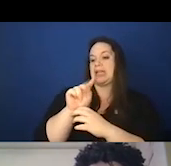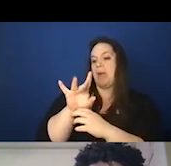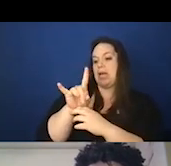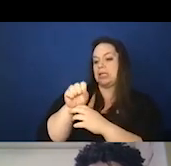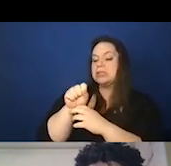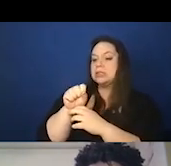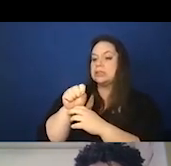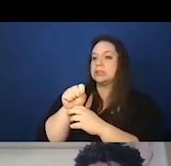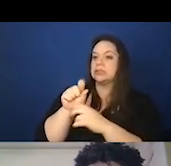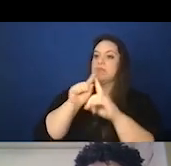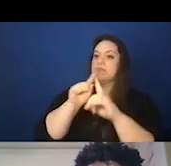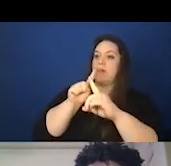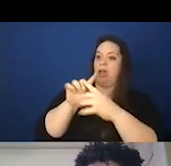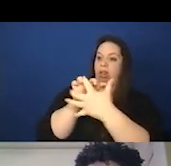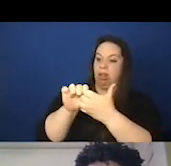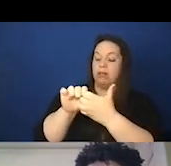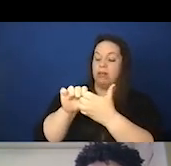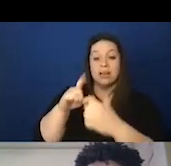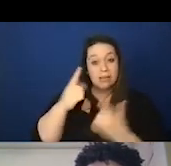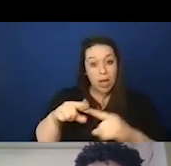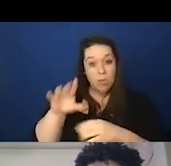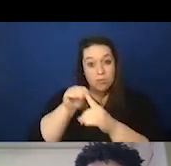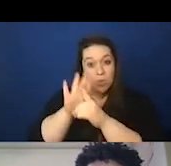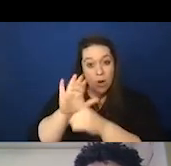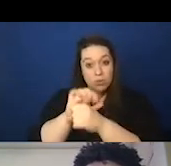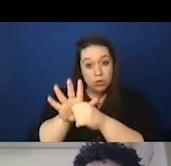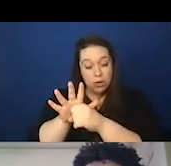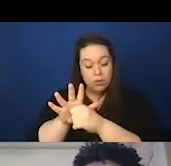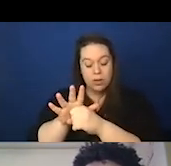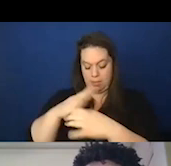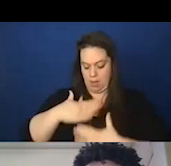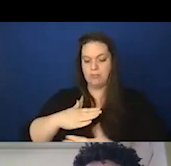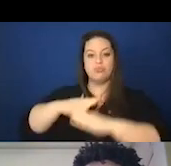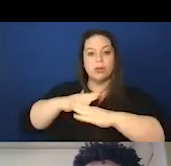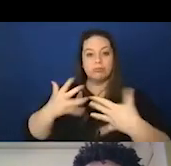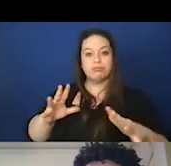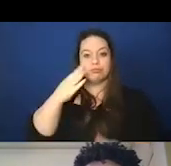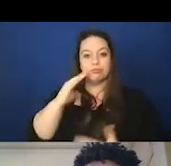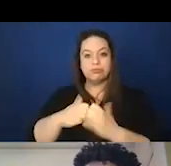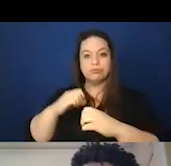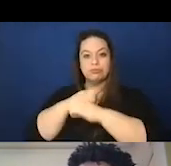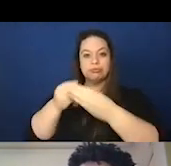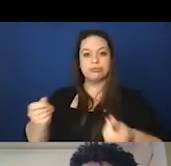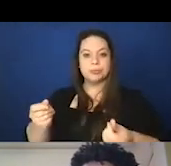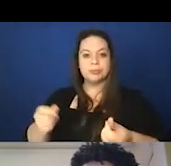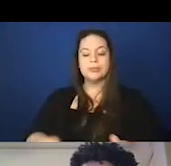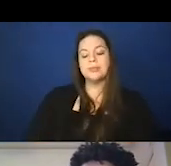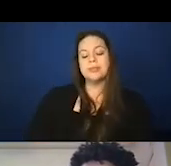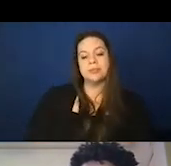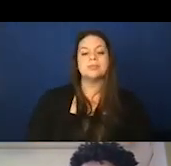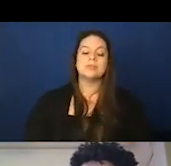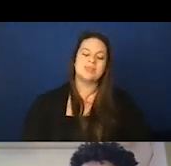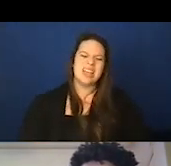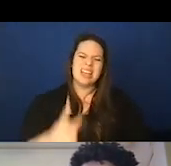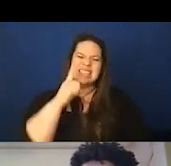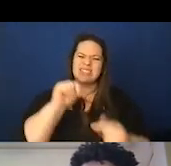of responding. So if you do get exposed to the COVID, you're actually protected. This is a a different way of doing things. And I think it's actually going to